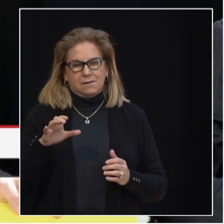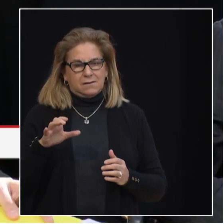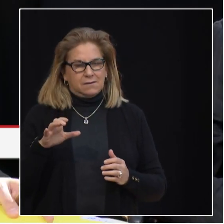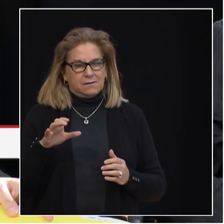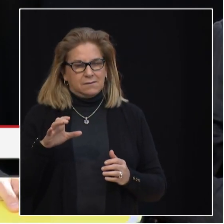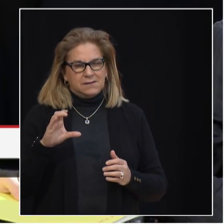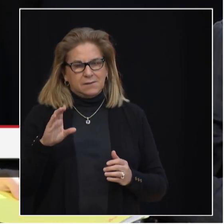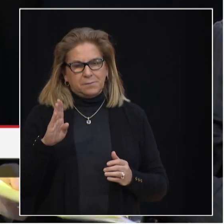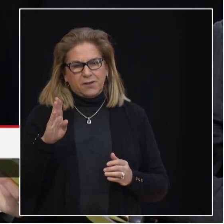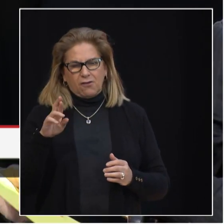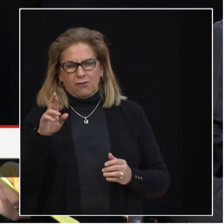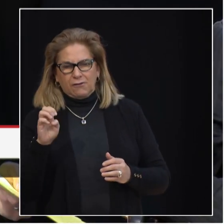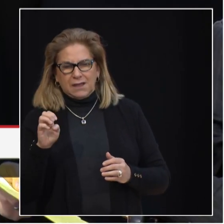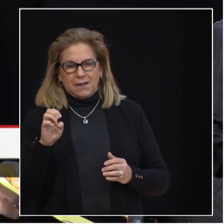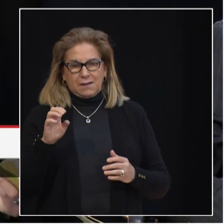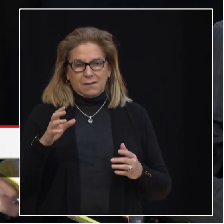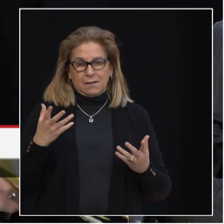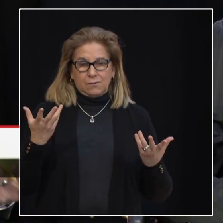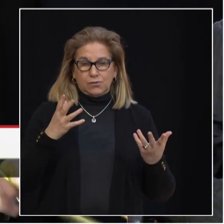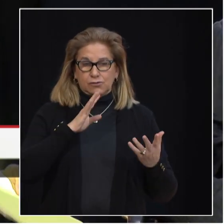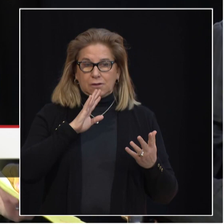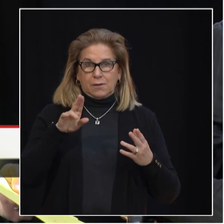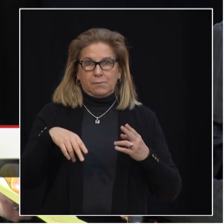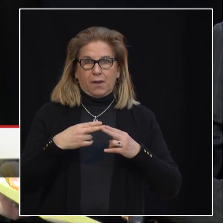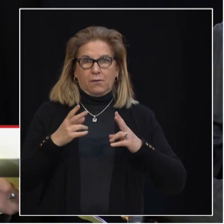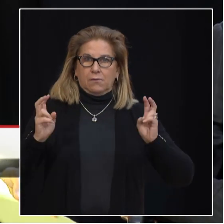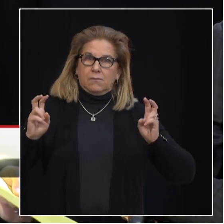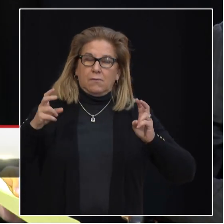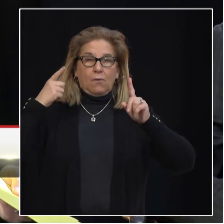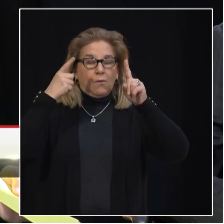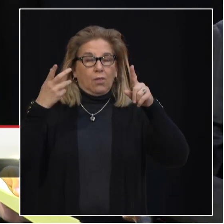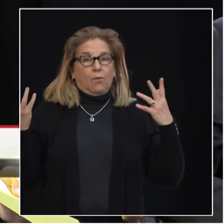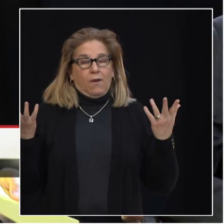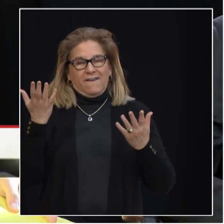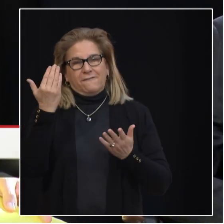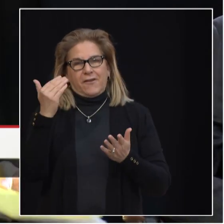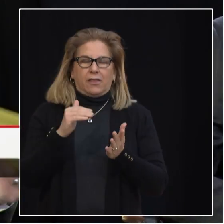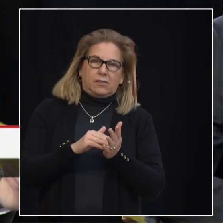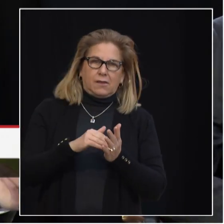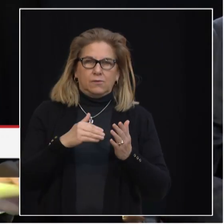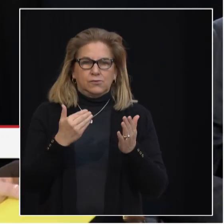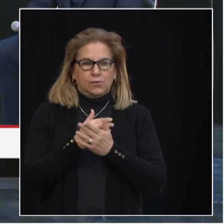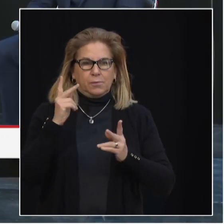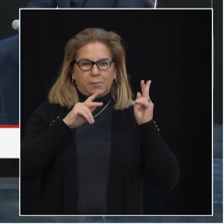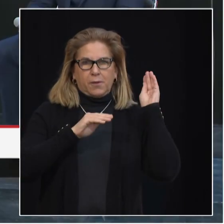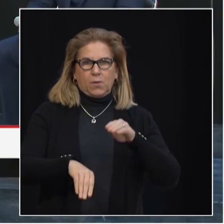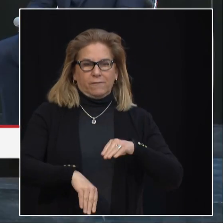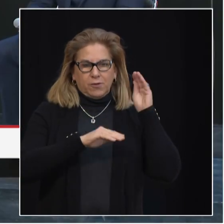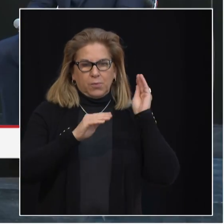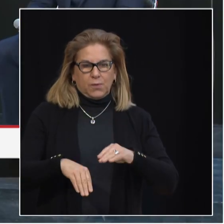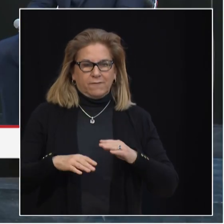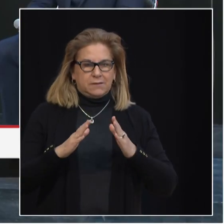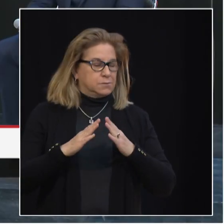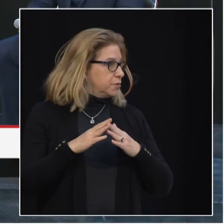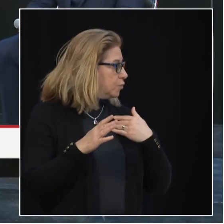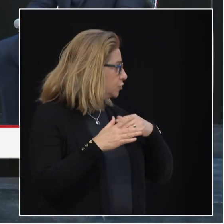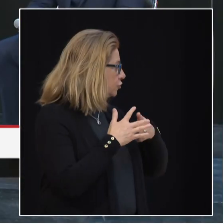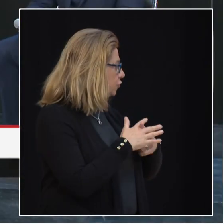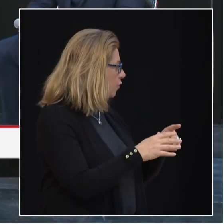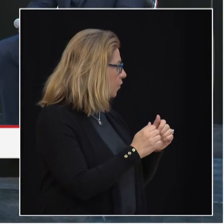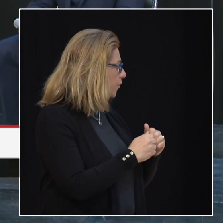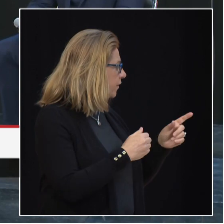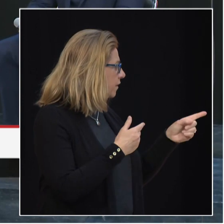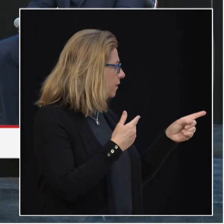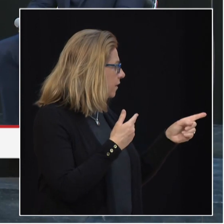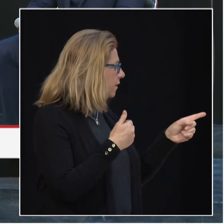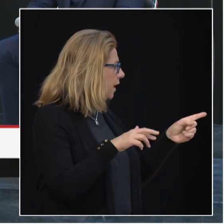years. We talk a lot about the economic engine that is downtown, Jaron. Sharon mentioned it. We've talked about it a few times today. Can